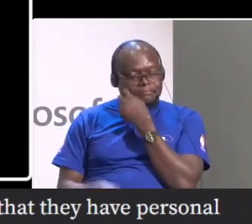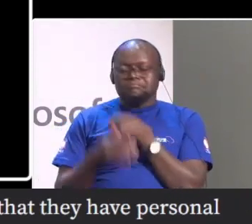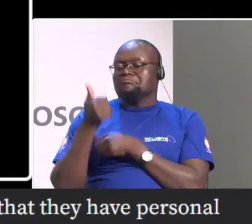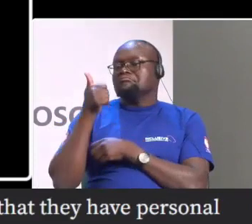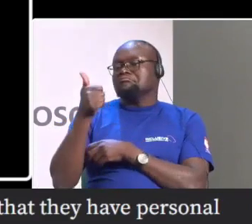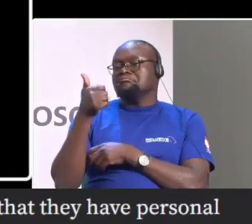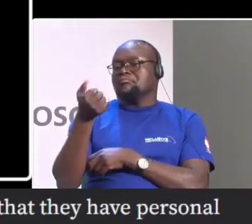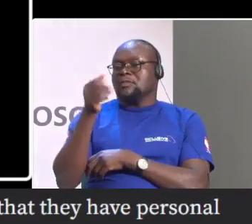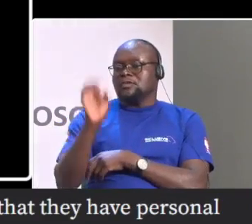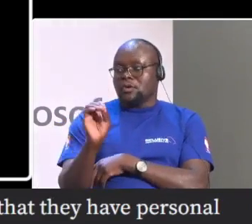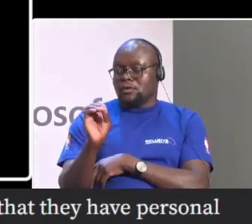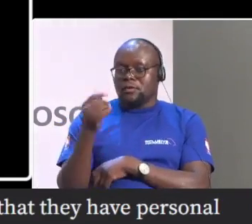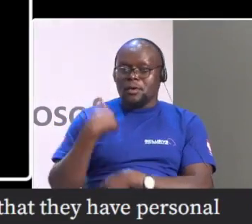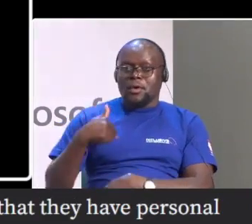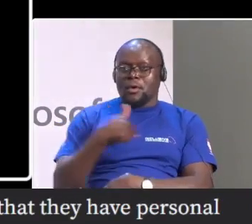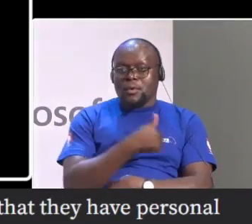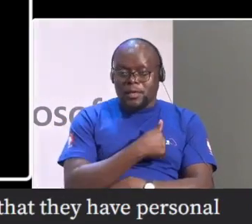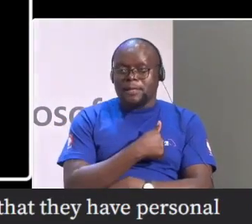Absolutely. So